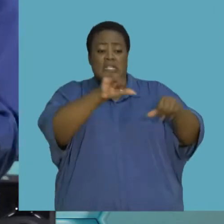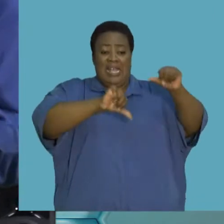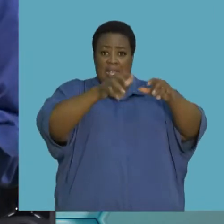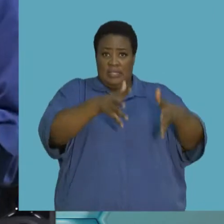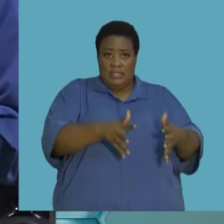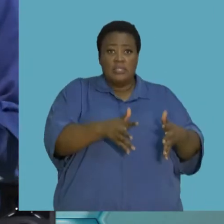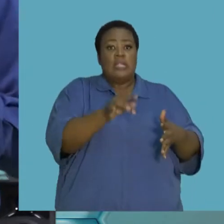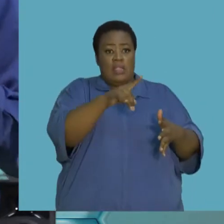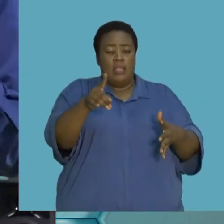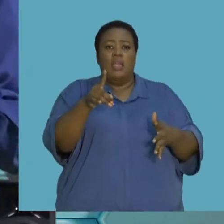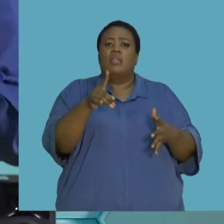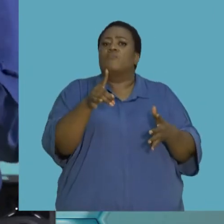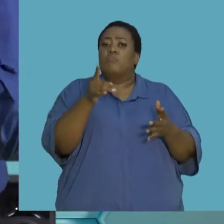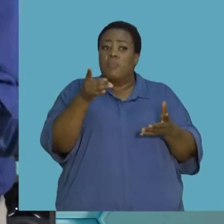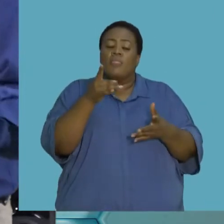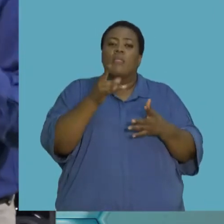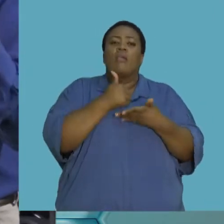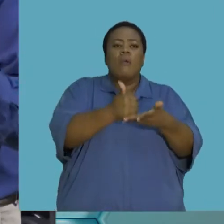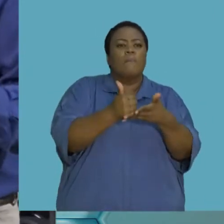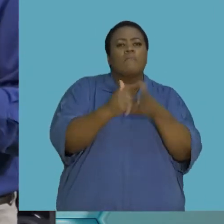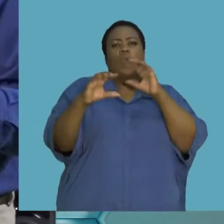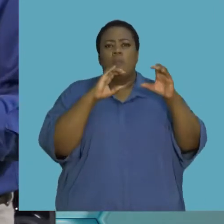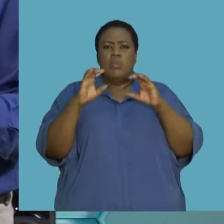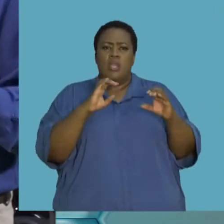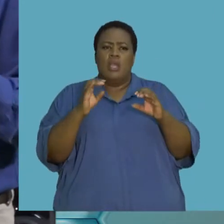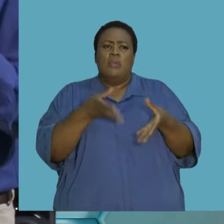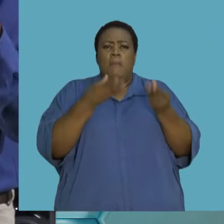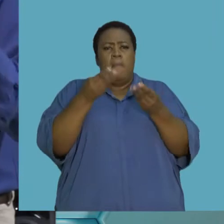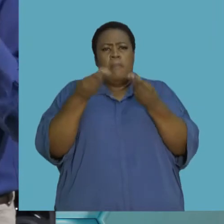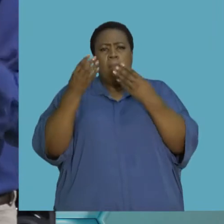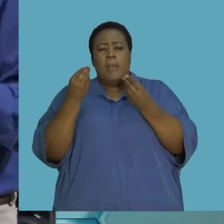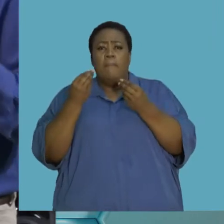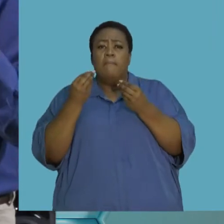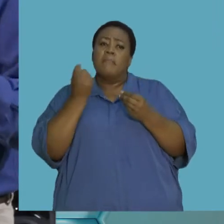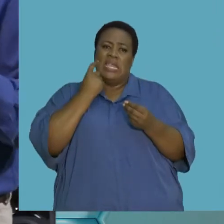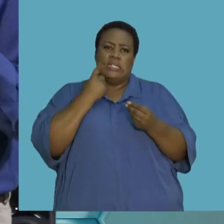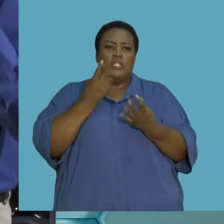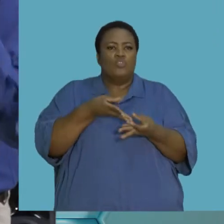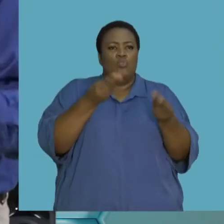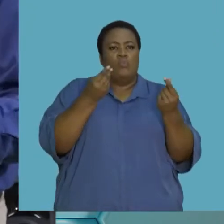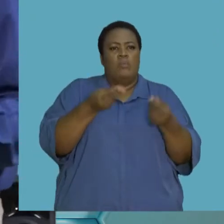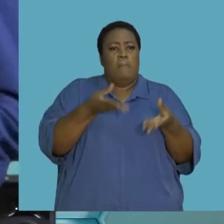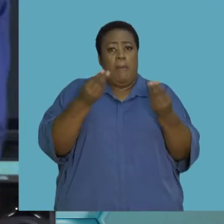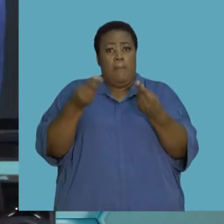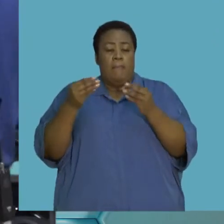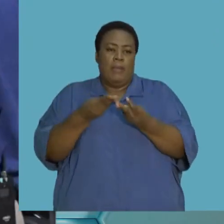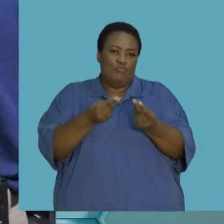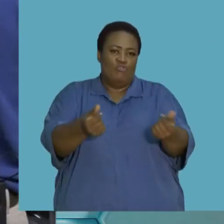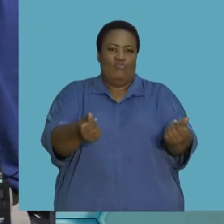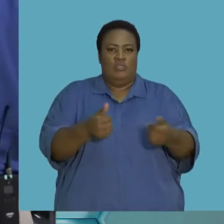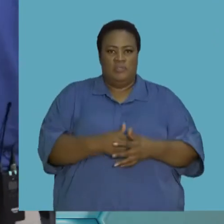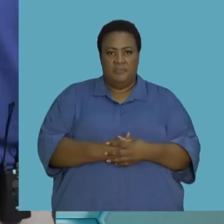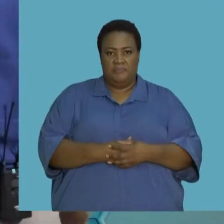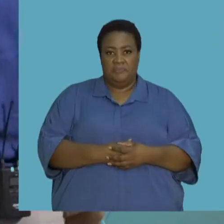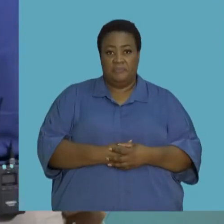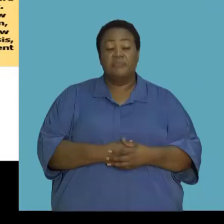and collaborate, making discoveries much more effective and finding solutions much more easier. So that's